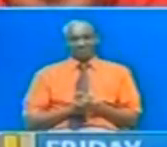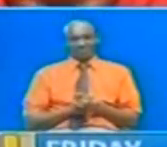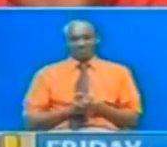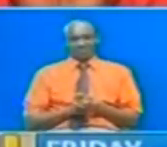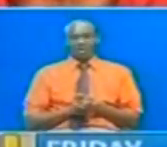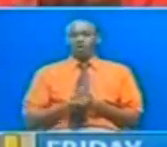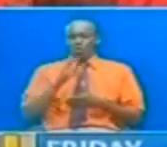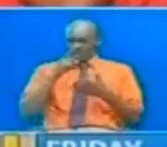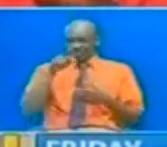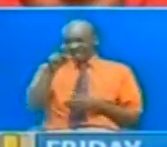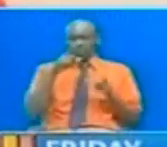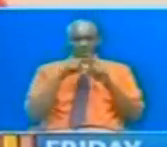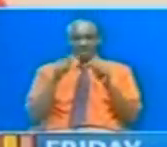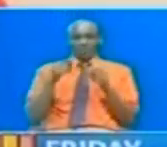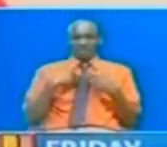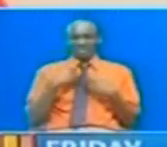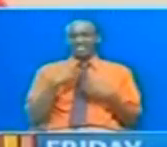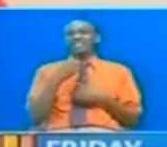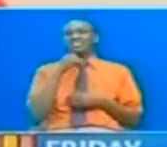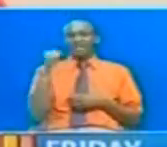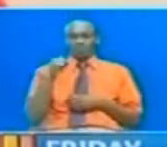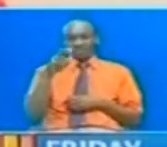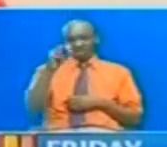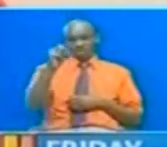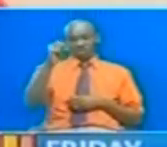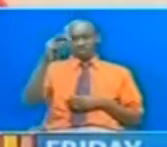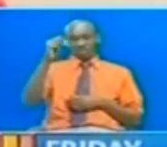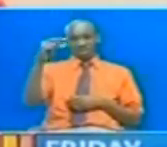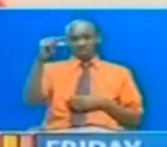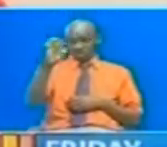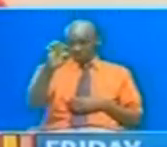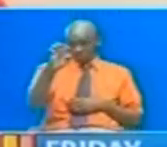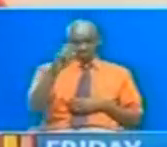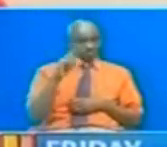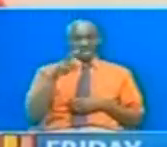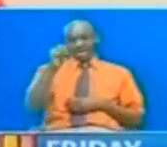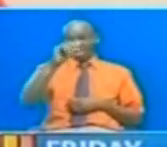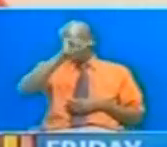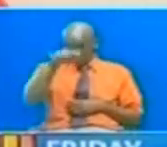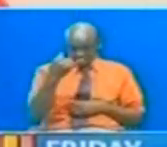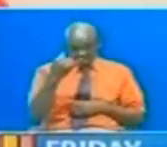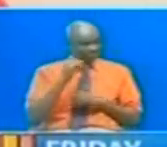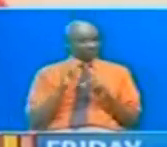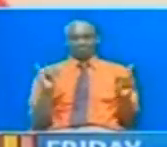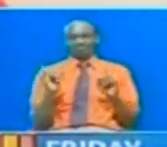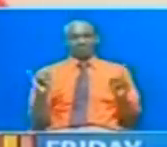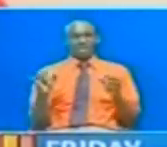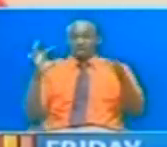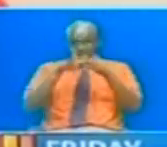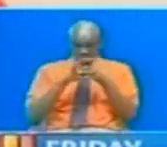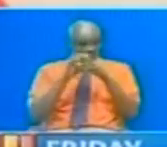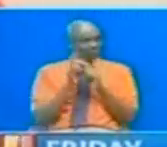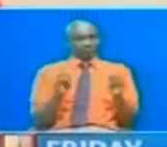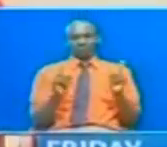What we don't have in that word is the sounding J as mm-hmm. a digraph. Mm-hmm. N and J don't combined to form